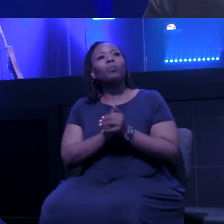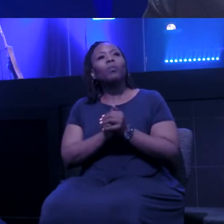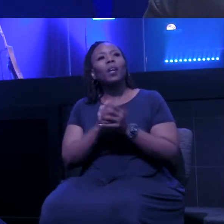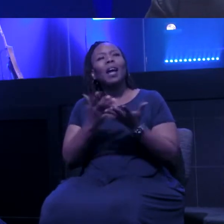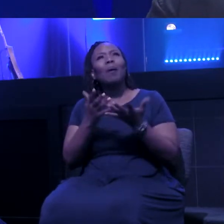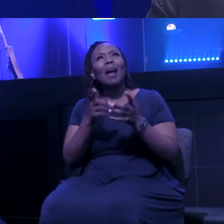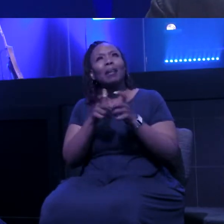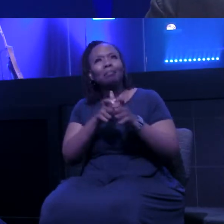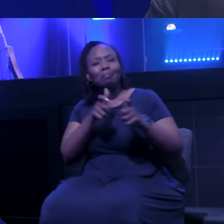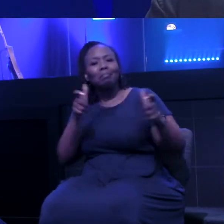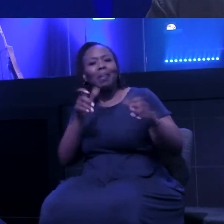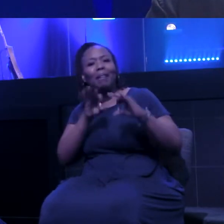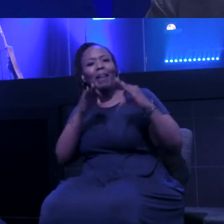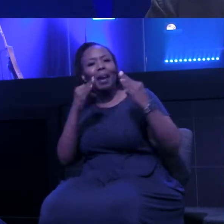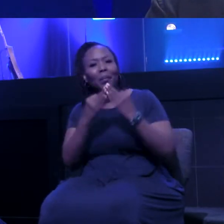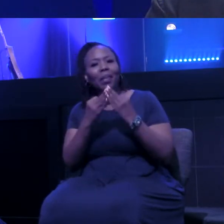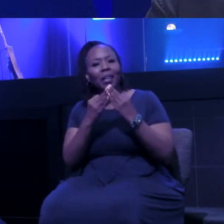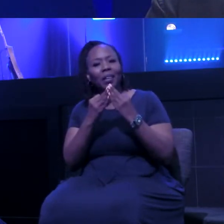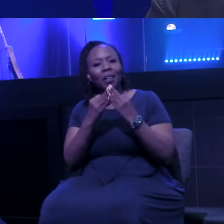family, and